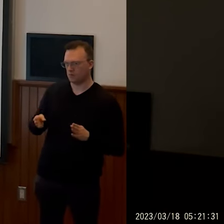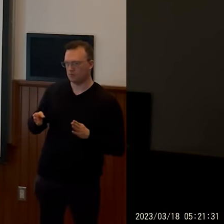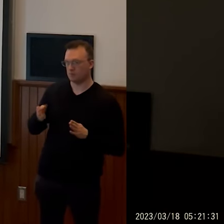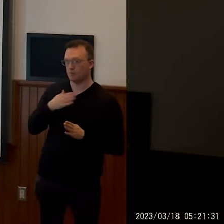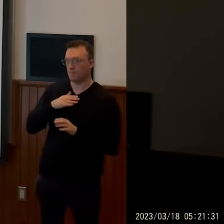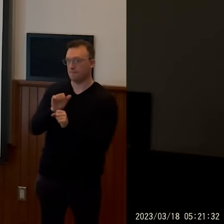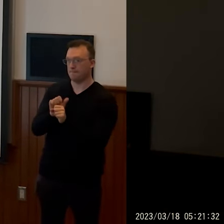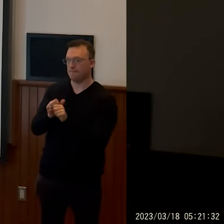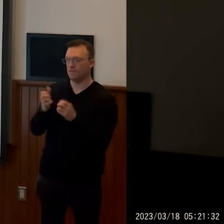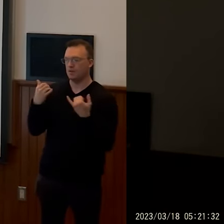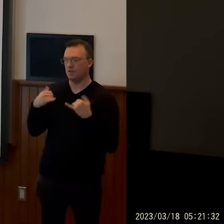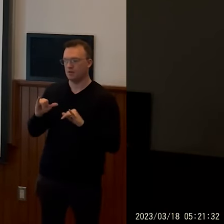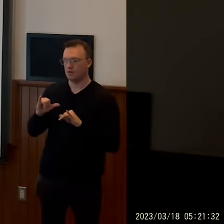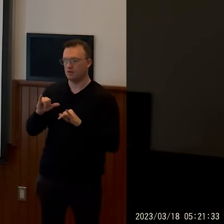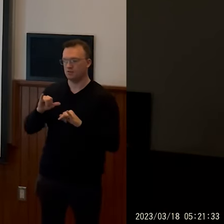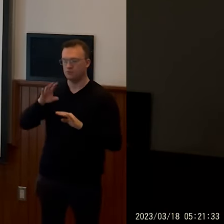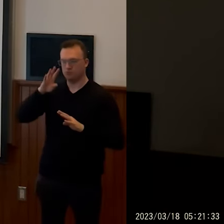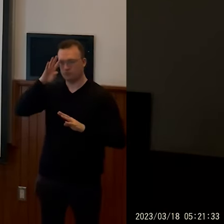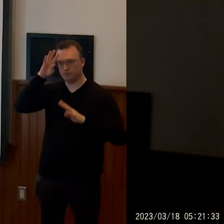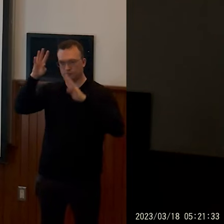is still creating